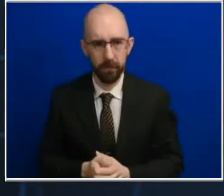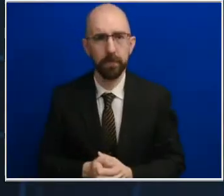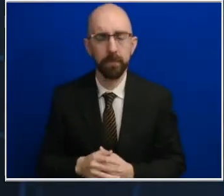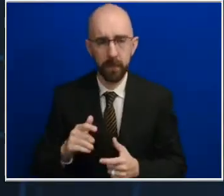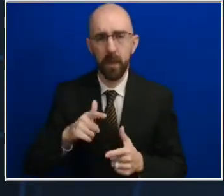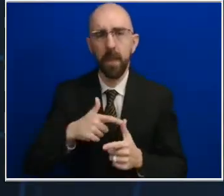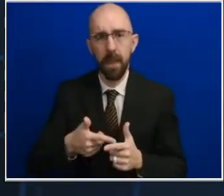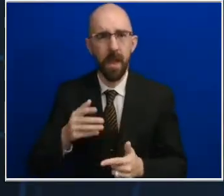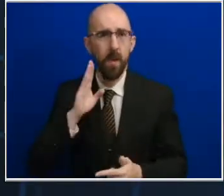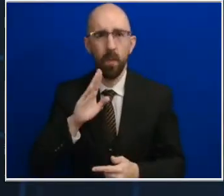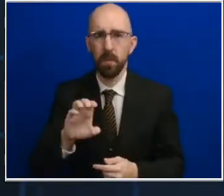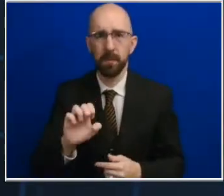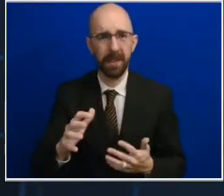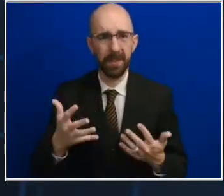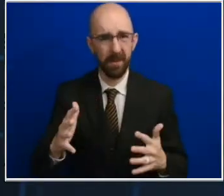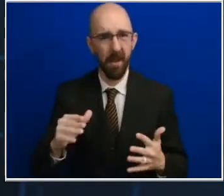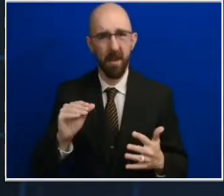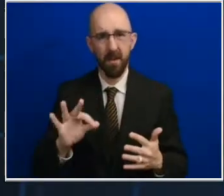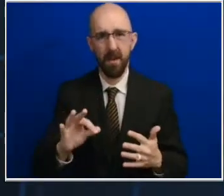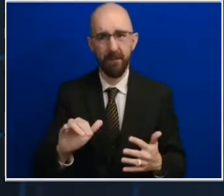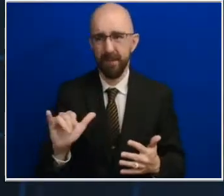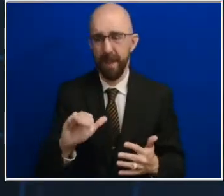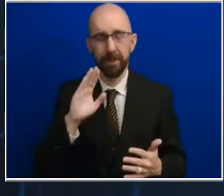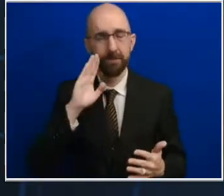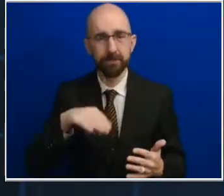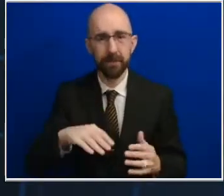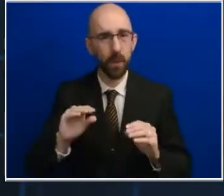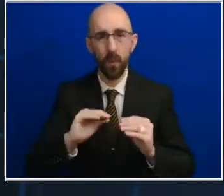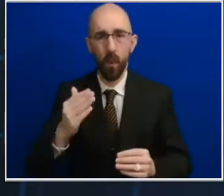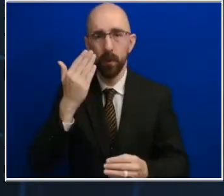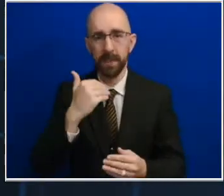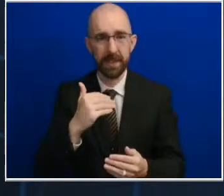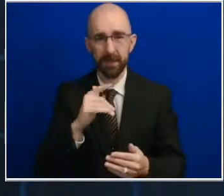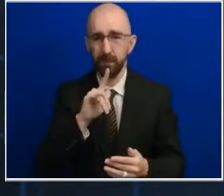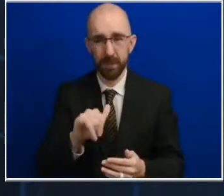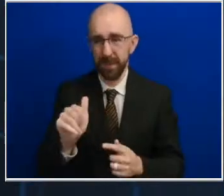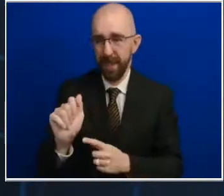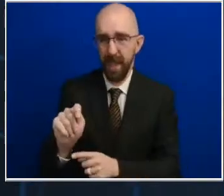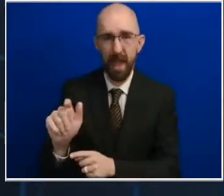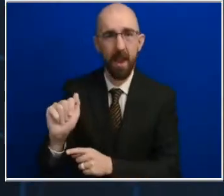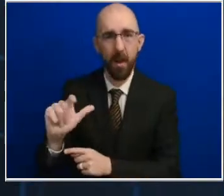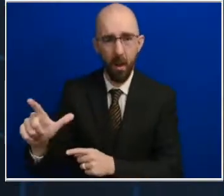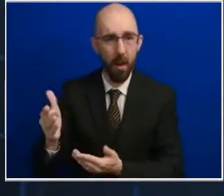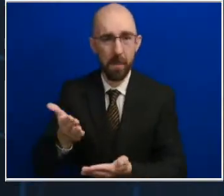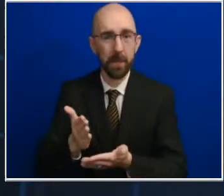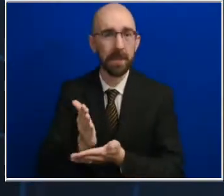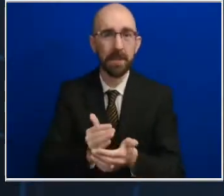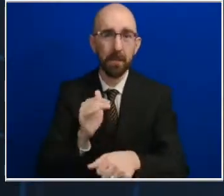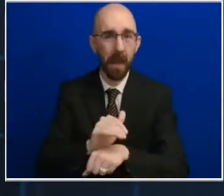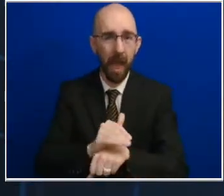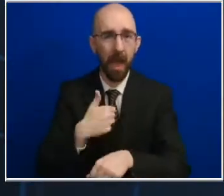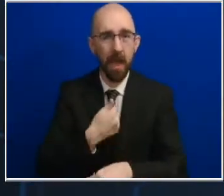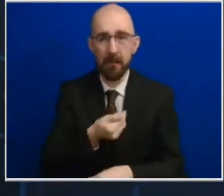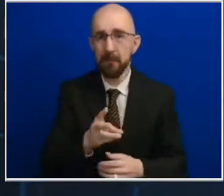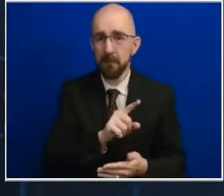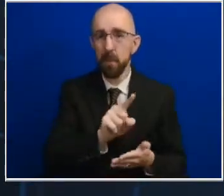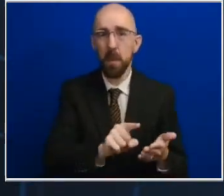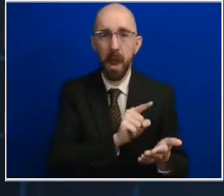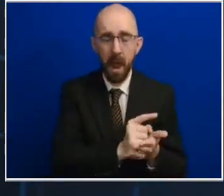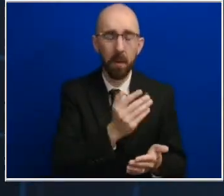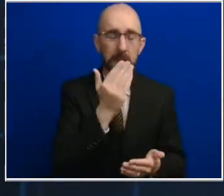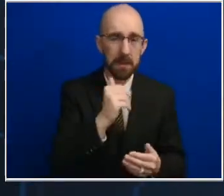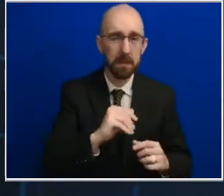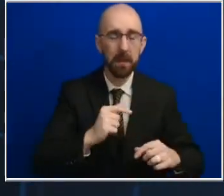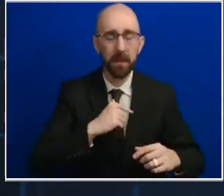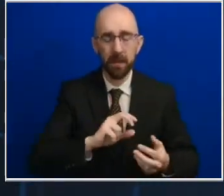of a, you know, just no sleep really much at all. You know, maybe some nights getting a couple hours here and there maybe.